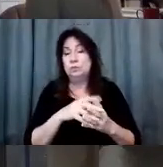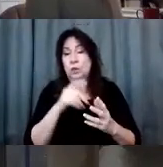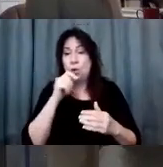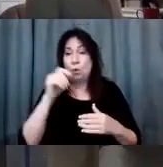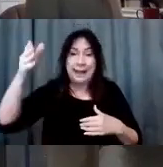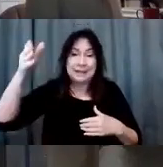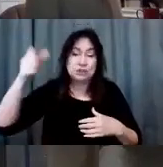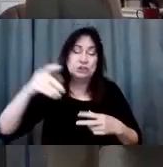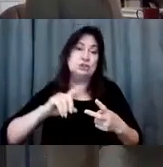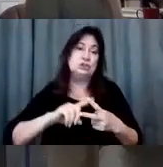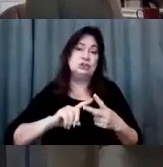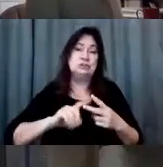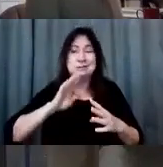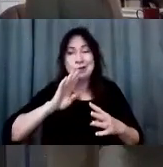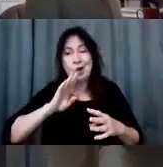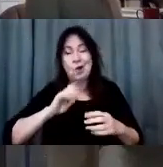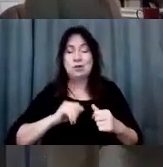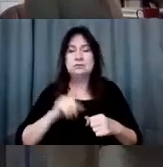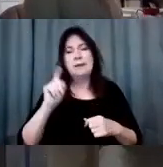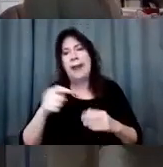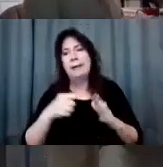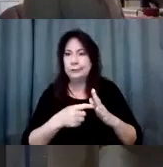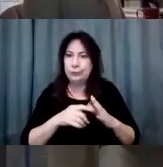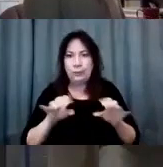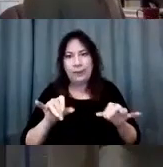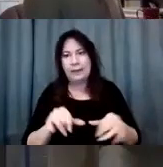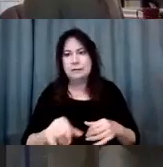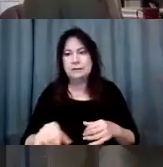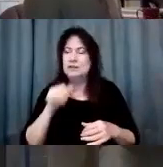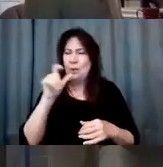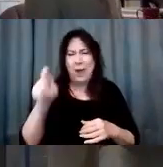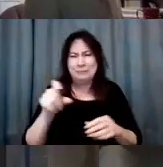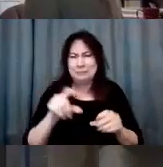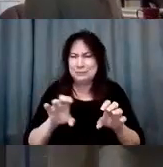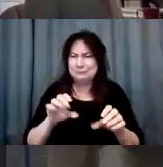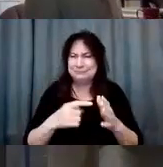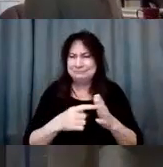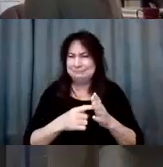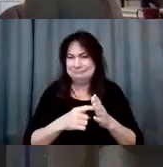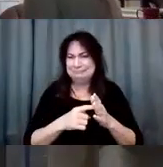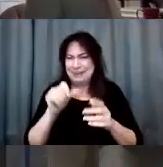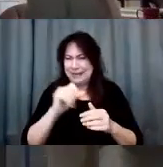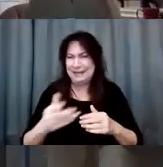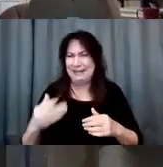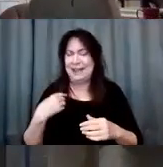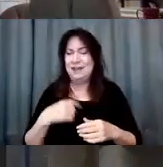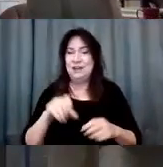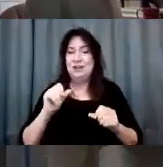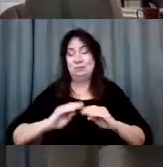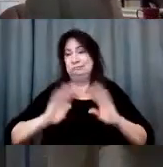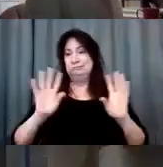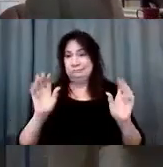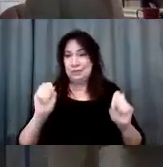lectures or talks have asked, well, do I have to do it? Of course, you don't have to do anything. You could use transparency for,